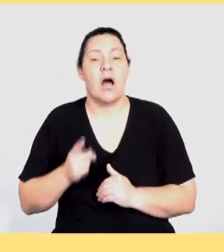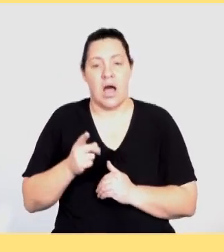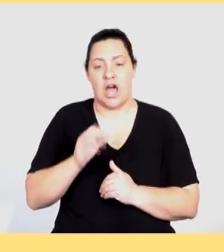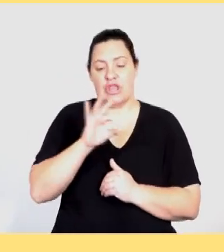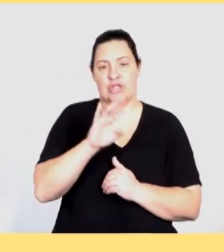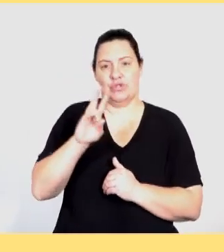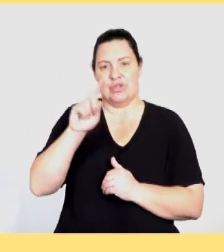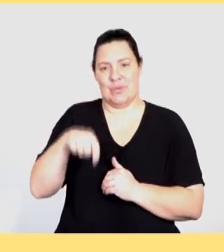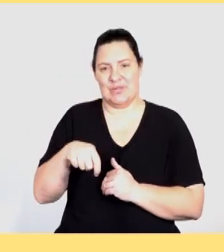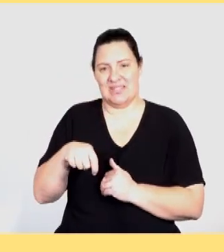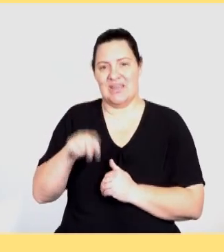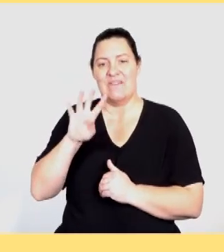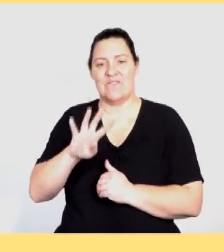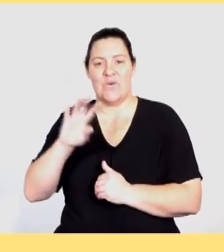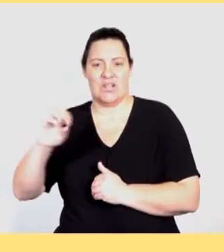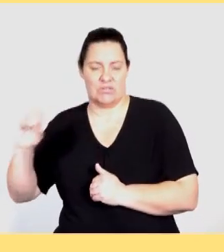calculator?